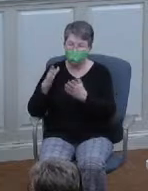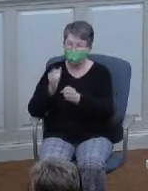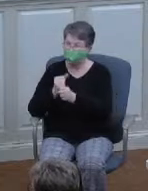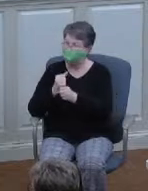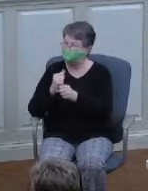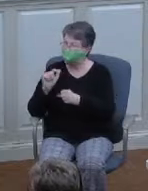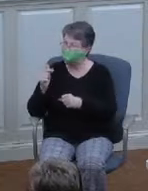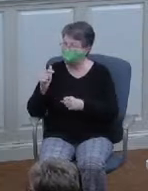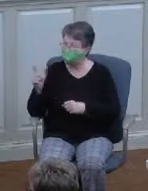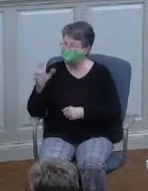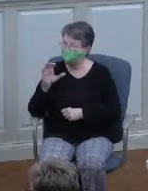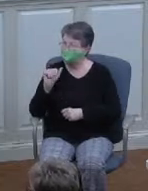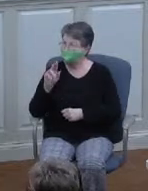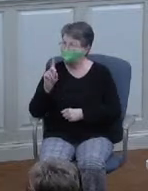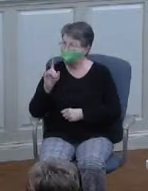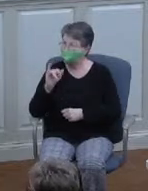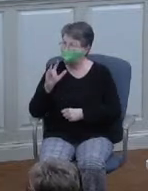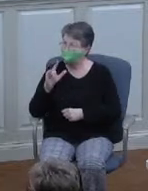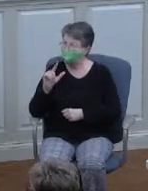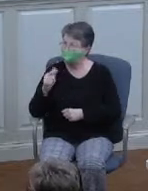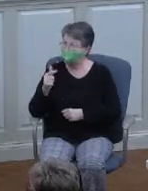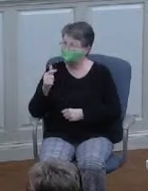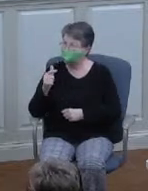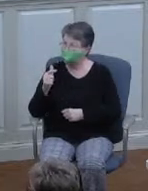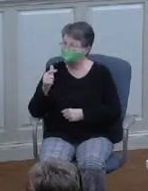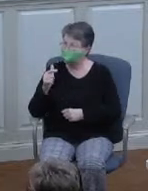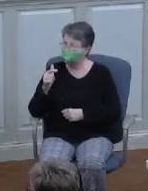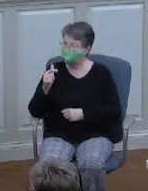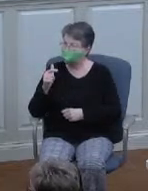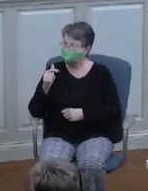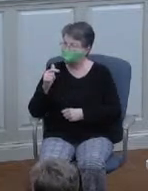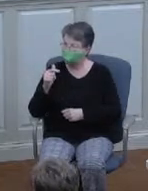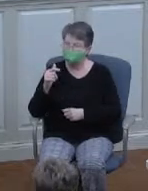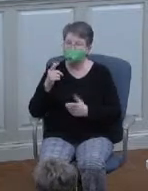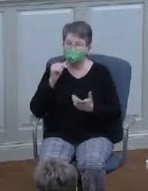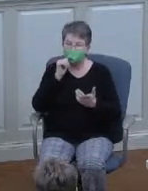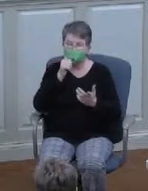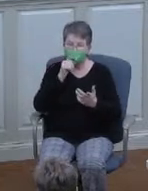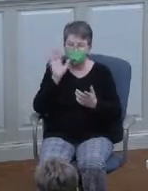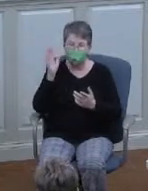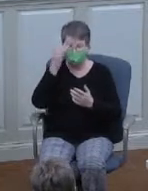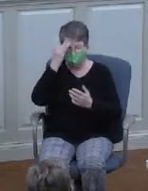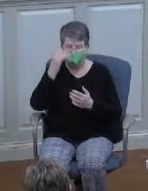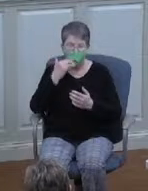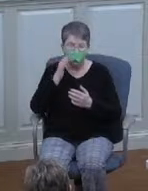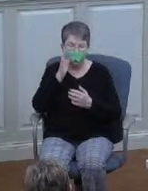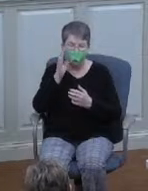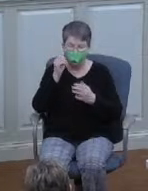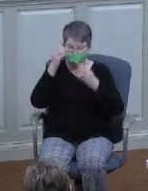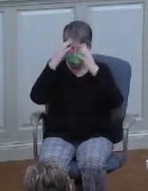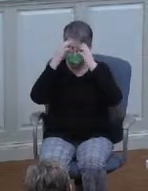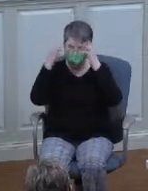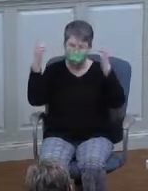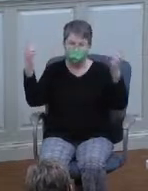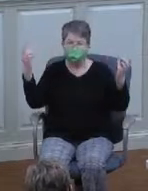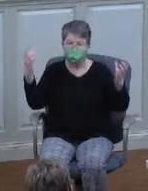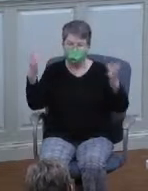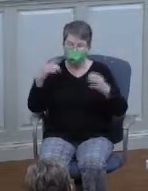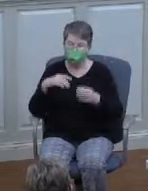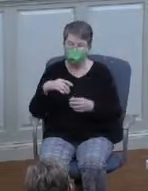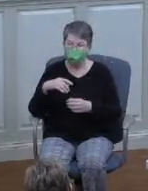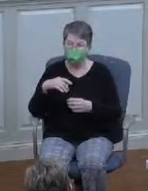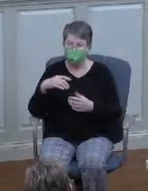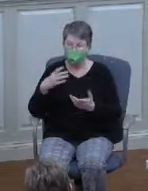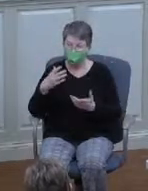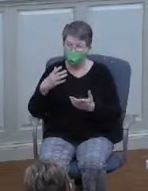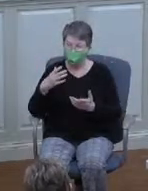I will second, and I hope I don't see her tomorrow. Her head will be gigantic. Blew her out of proportion. Motion made